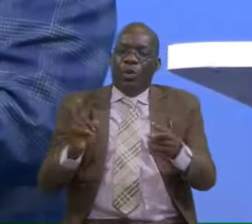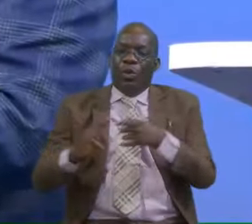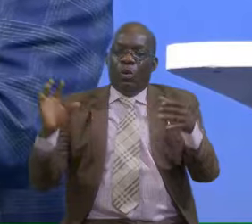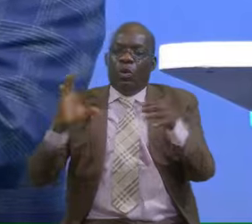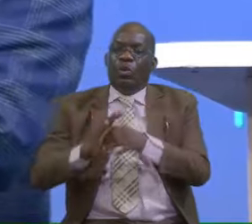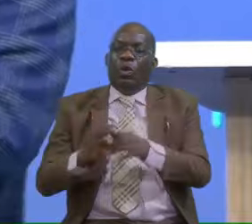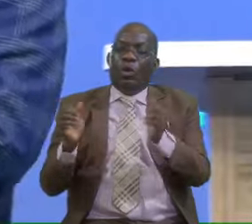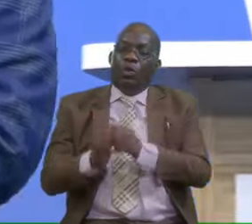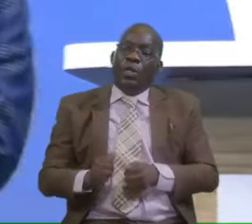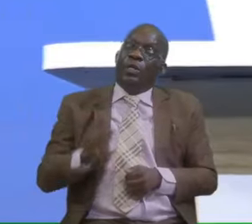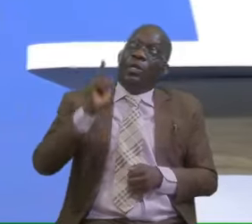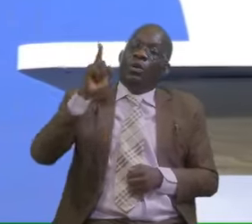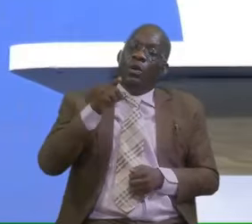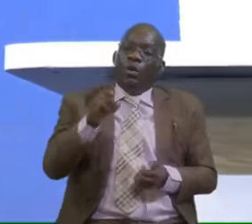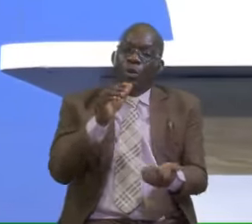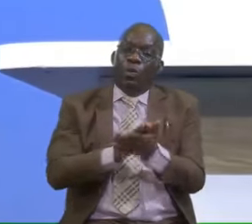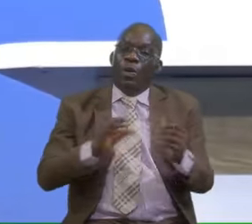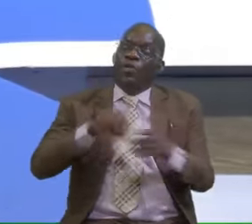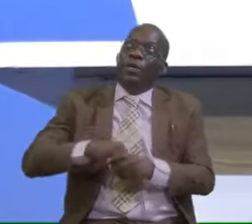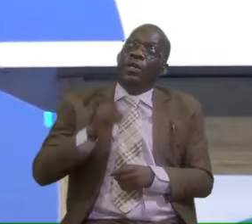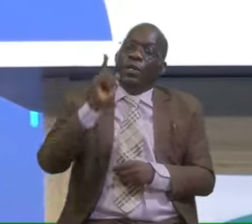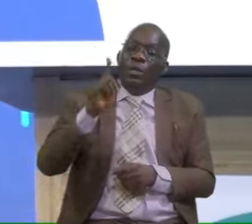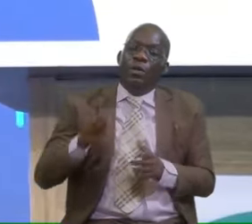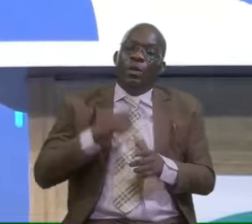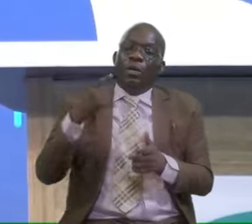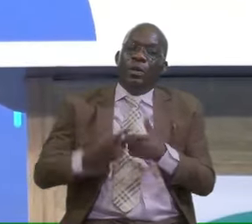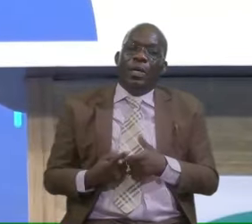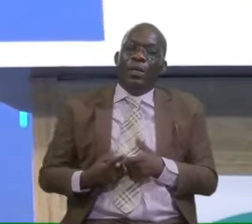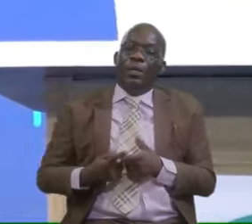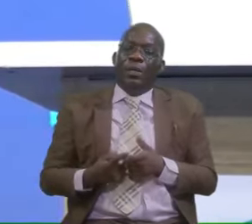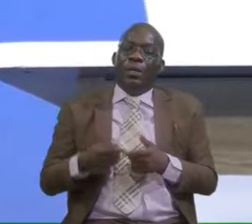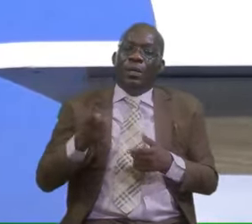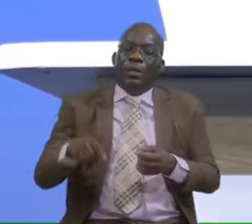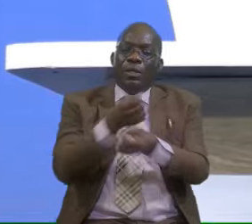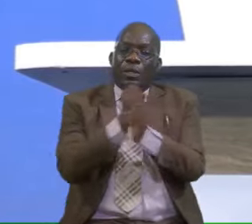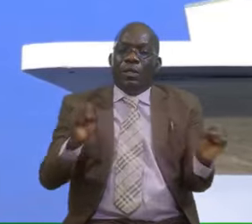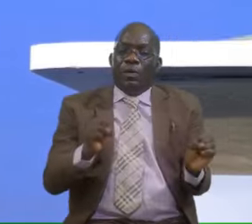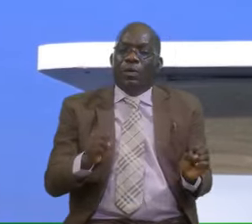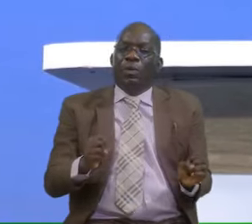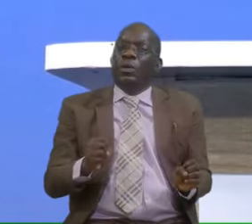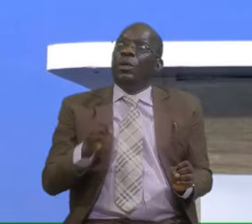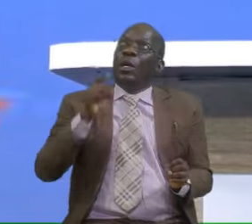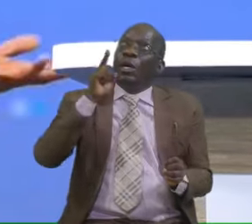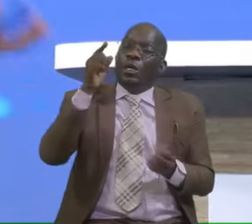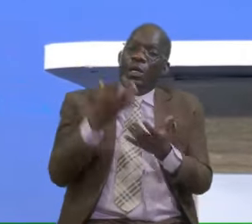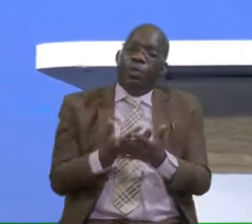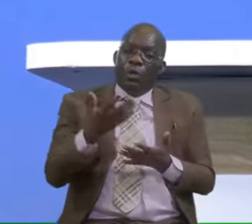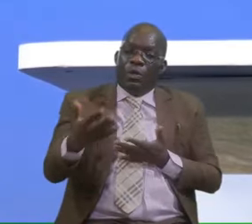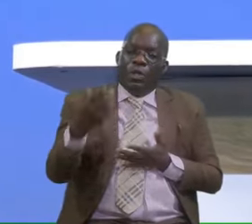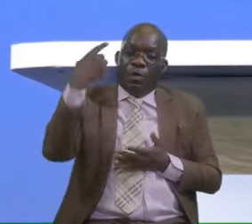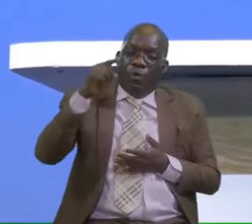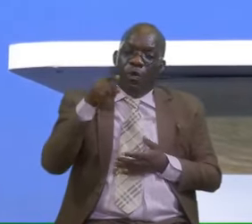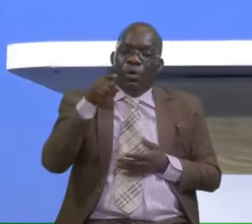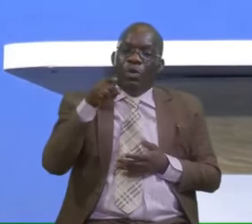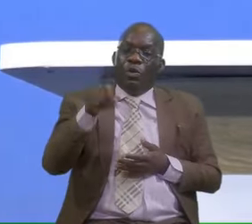you believe in him, then the salvation he purchased for you,